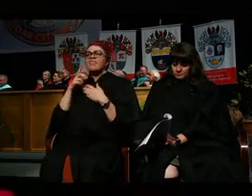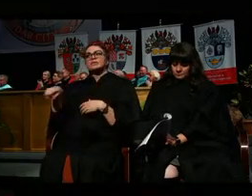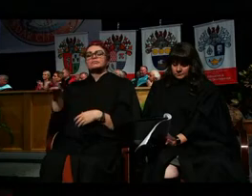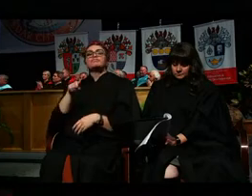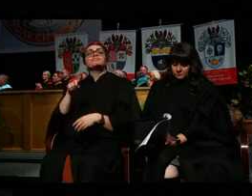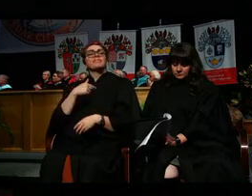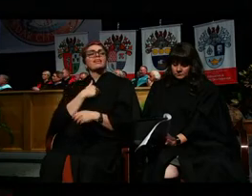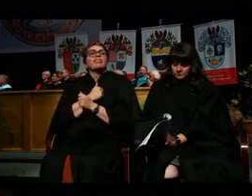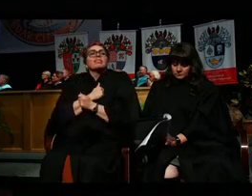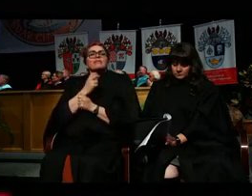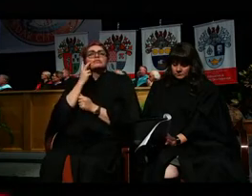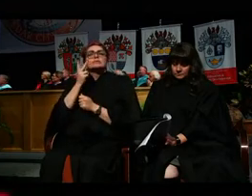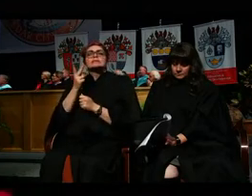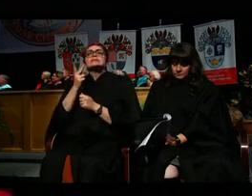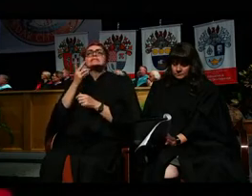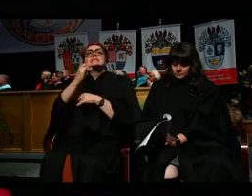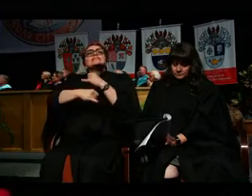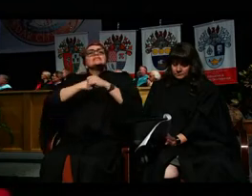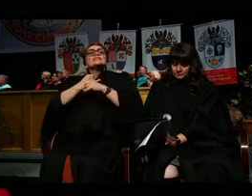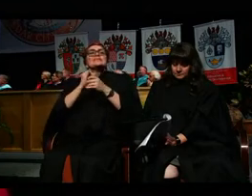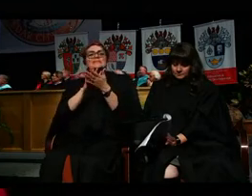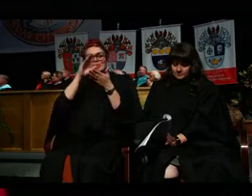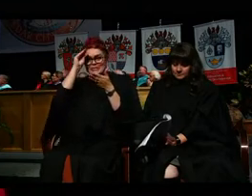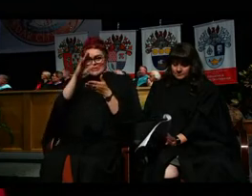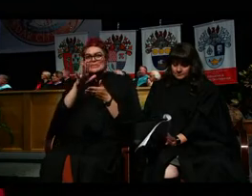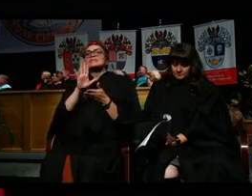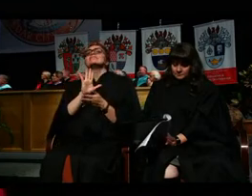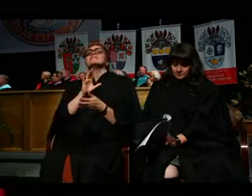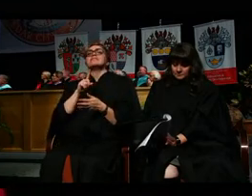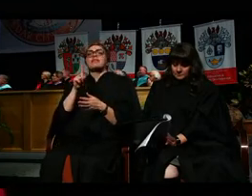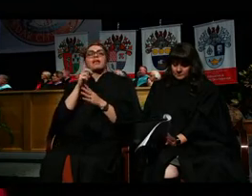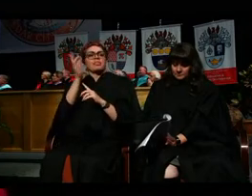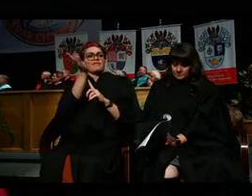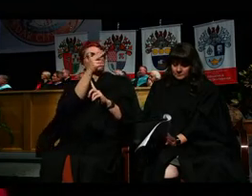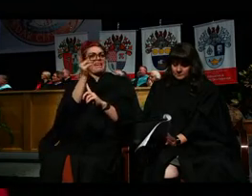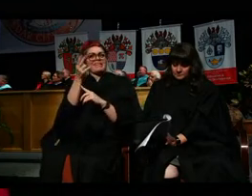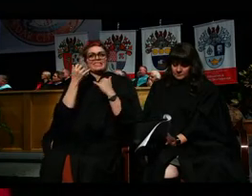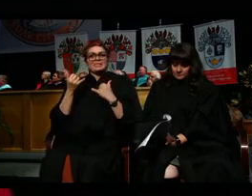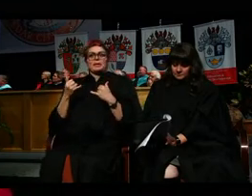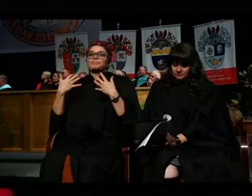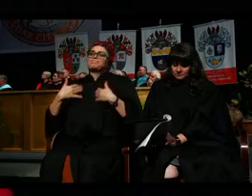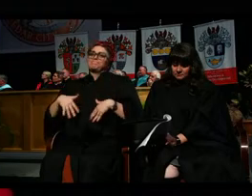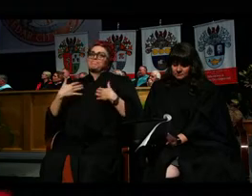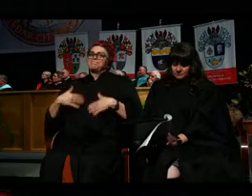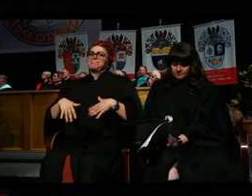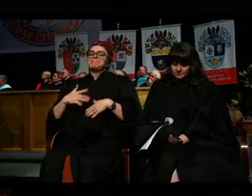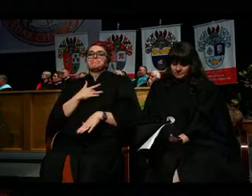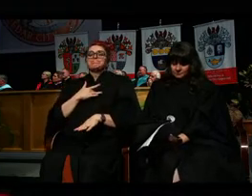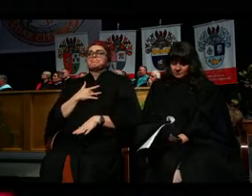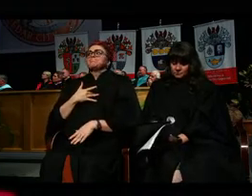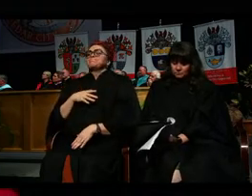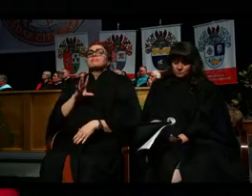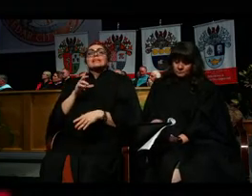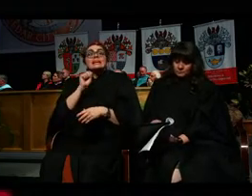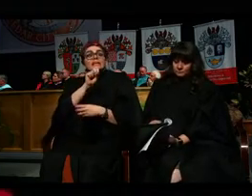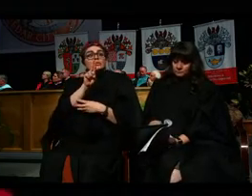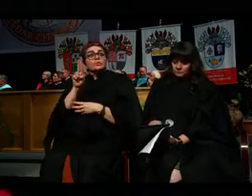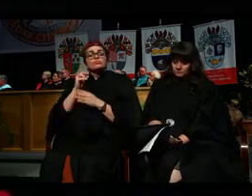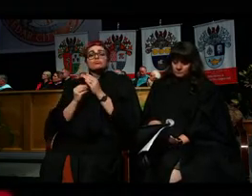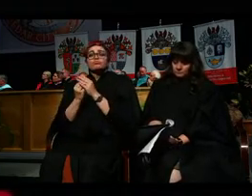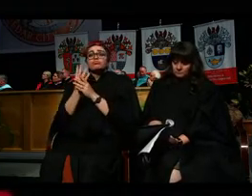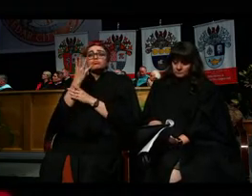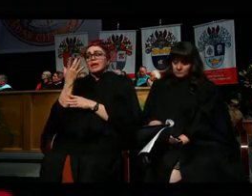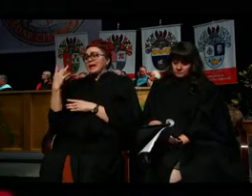I loved seeing those international students and those international flags come in today. SUU has grown from 18